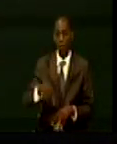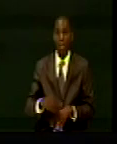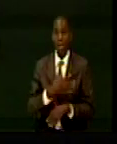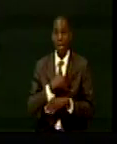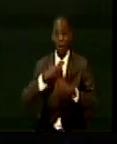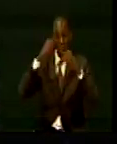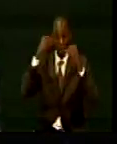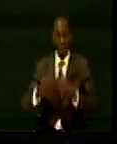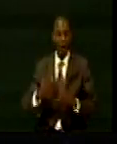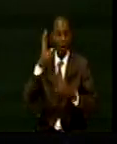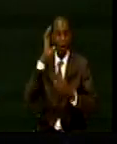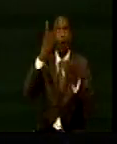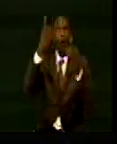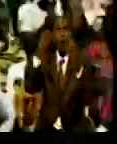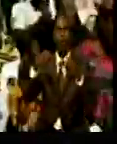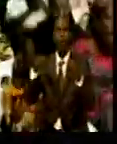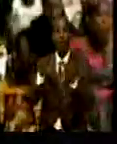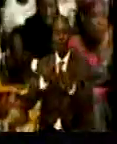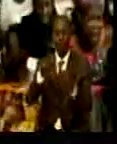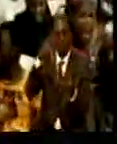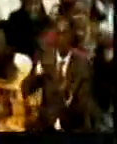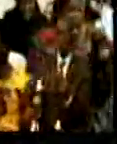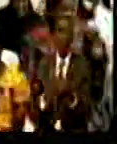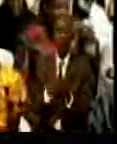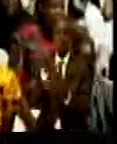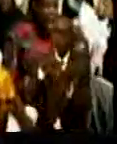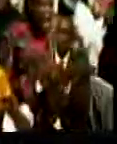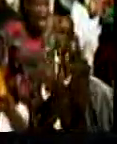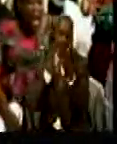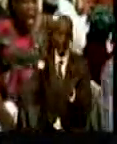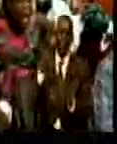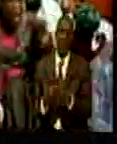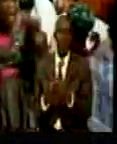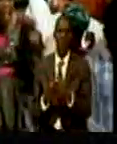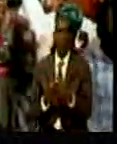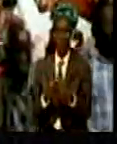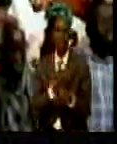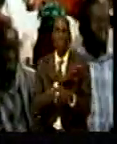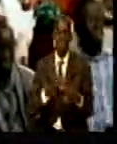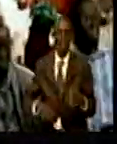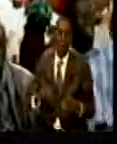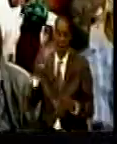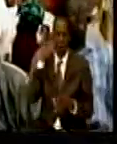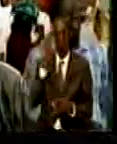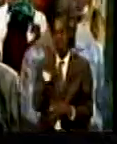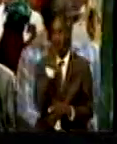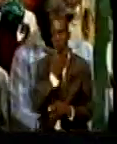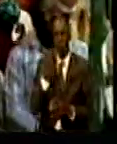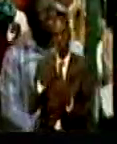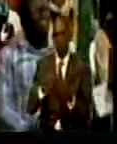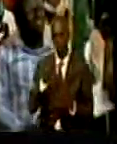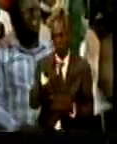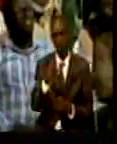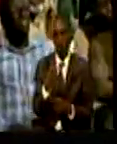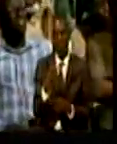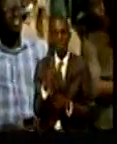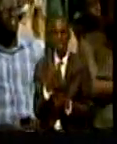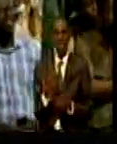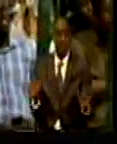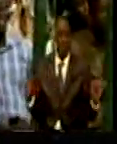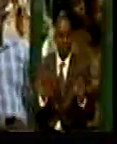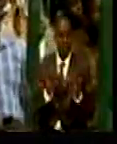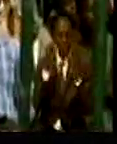come. You'll stand upright in Jesus' name. Christ will speak to you the same power he had